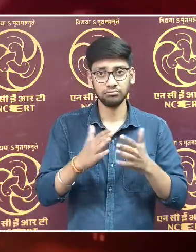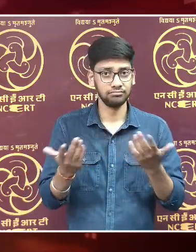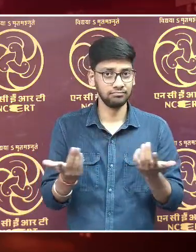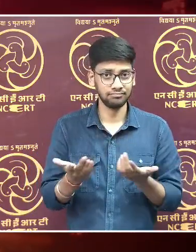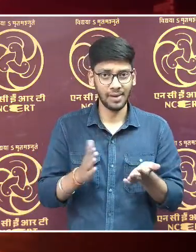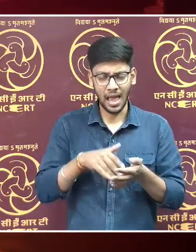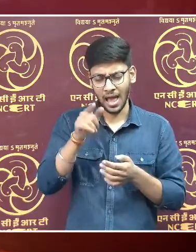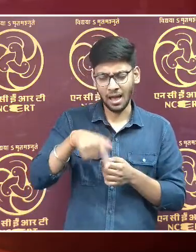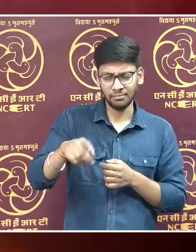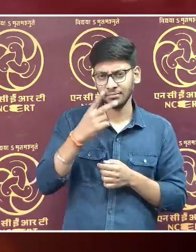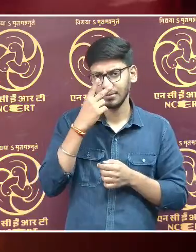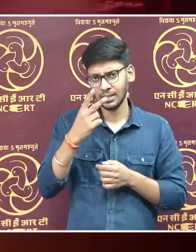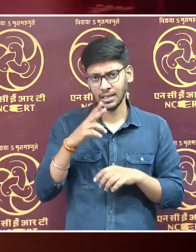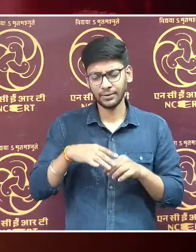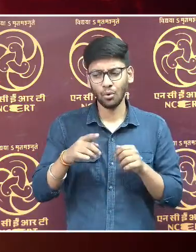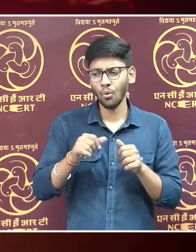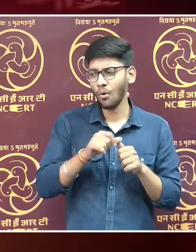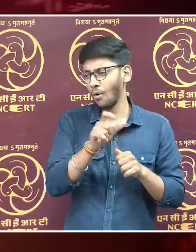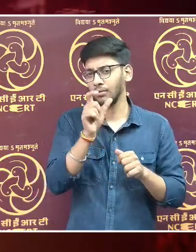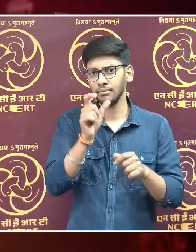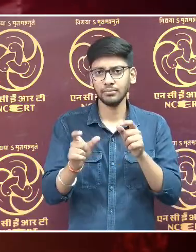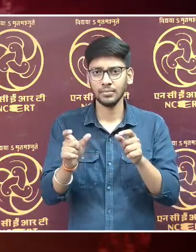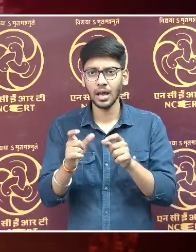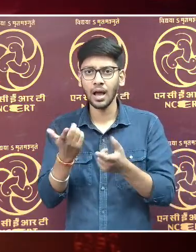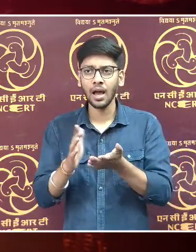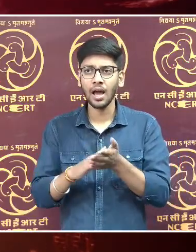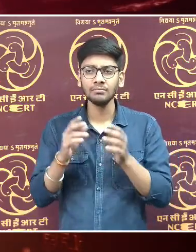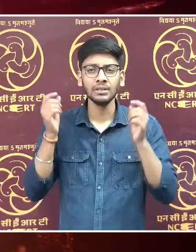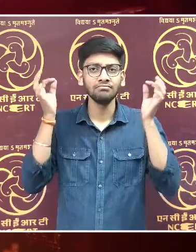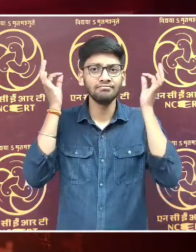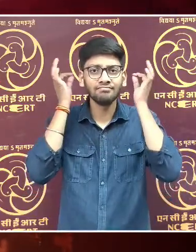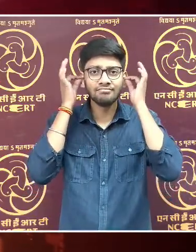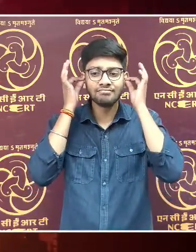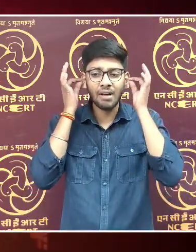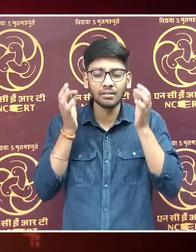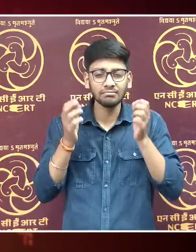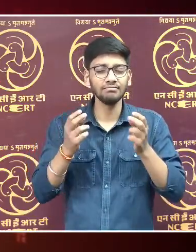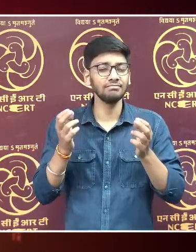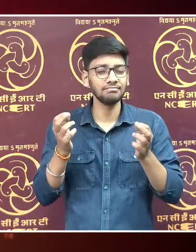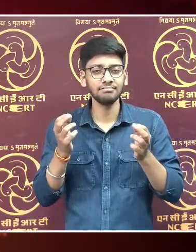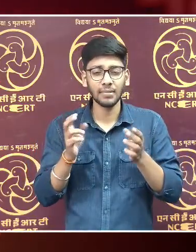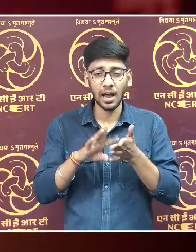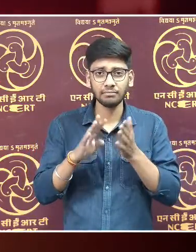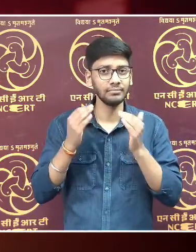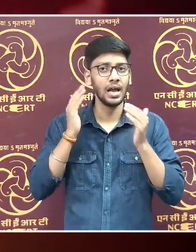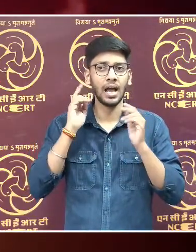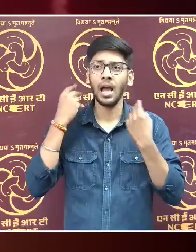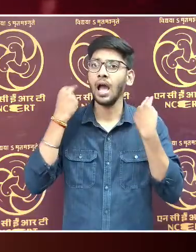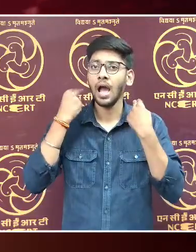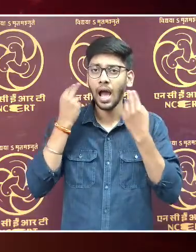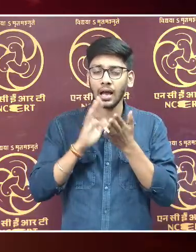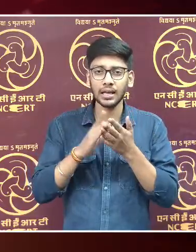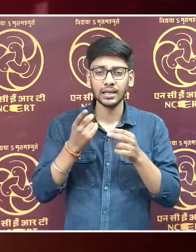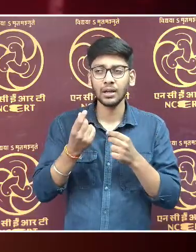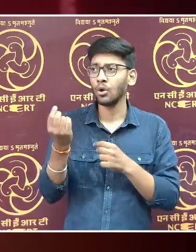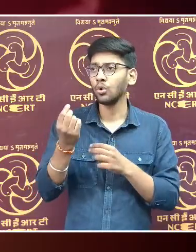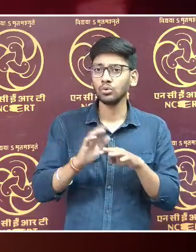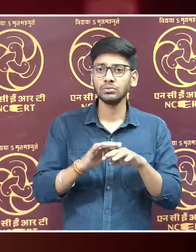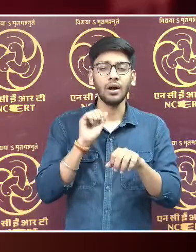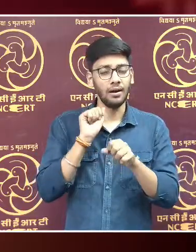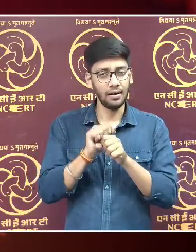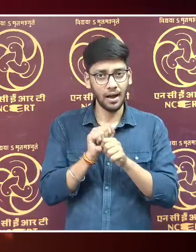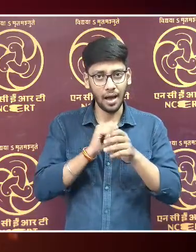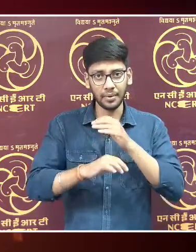what we are seeing, that everybody is hooked on to their headphones. They're using it sometimes for entertainment purposes, sometimes it is essential for work